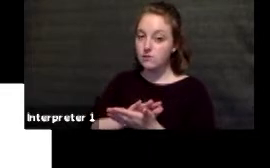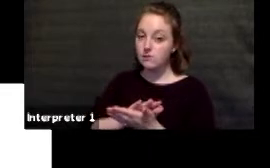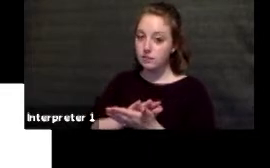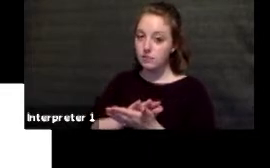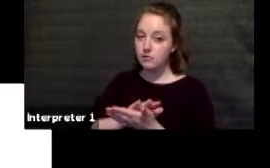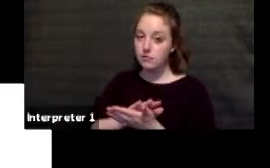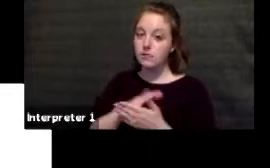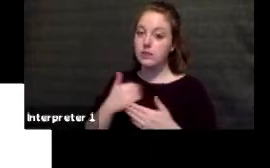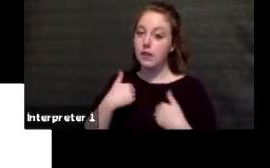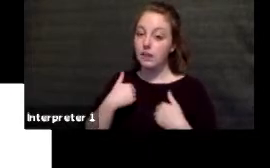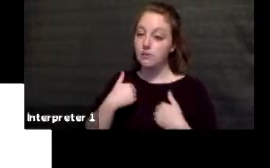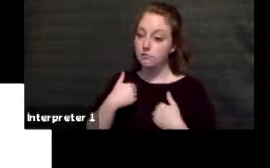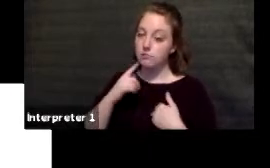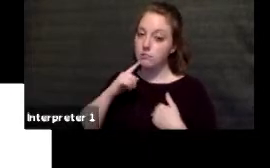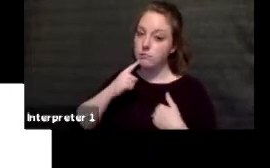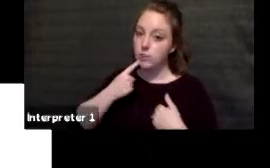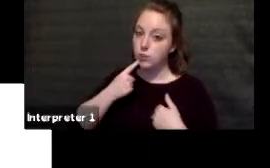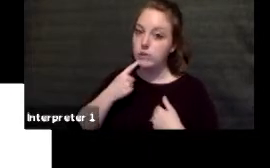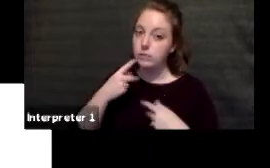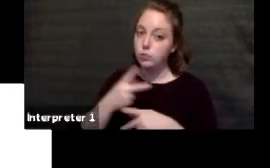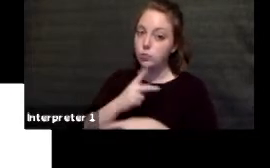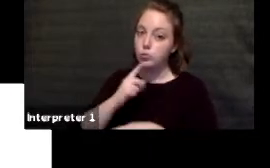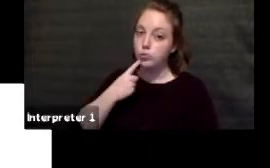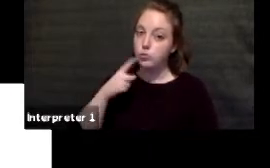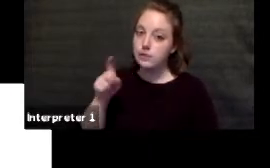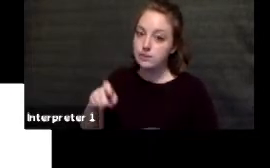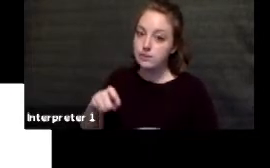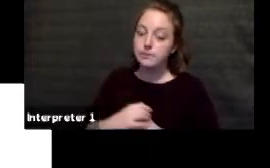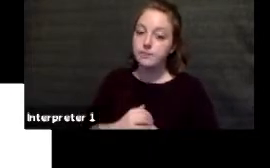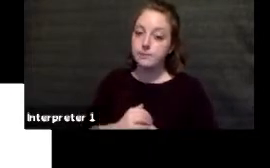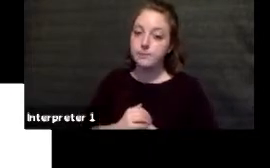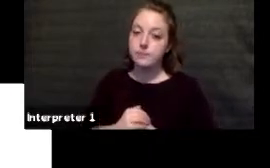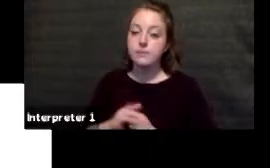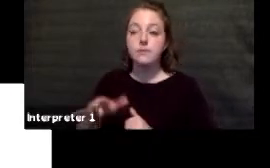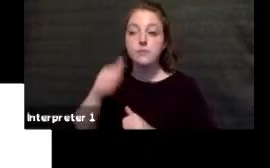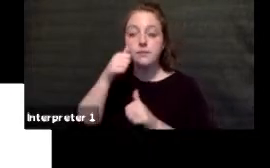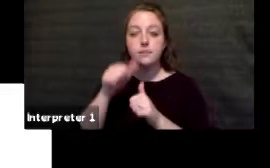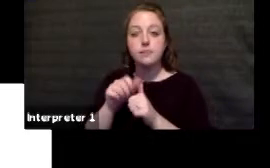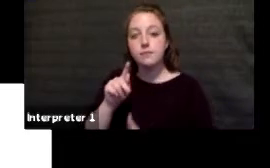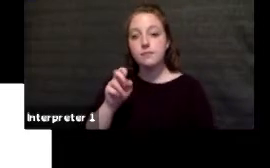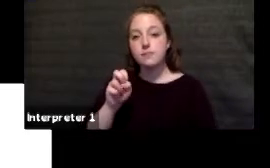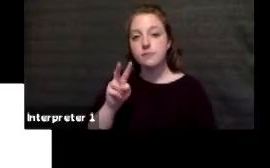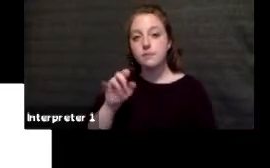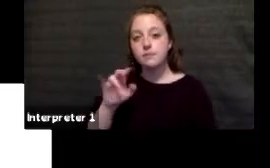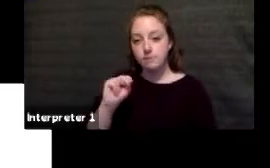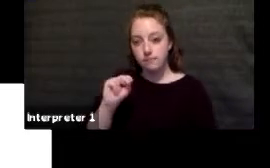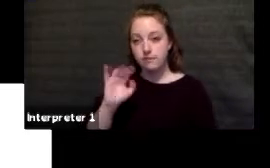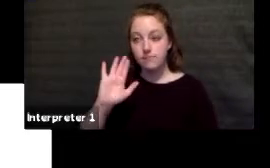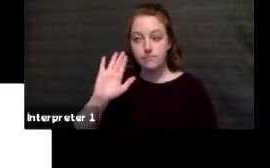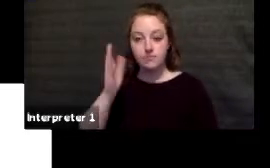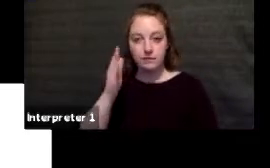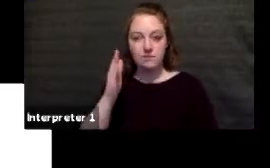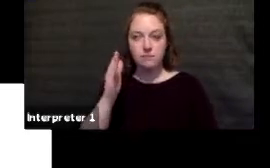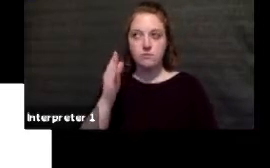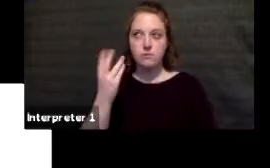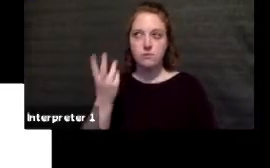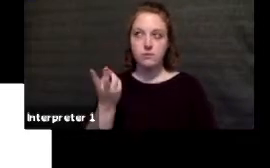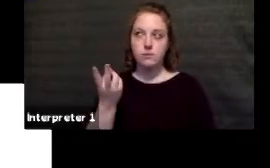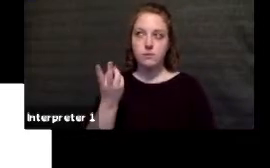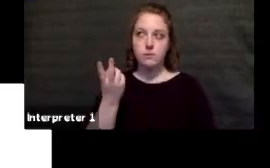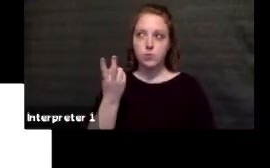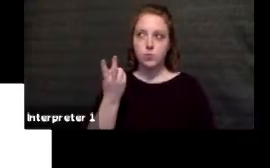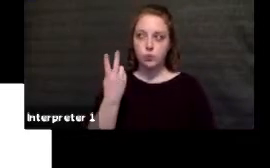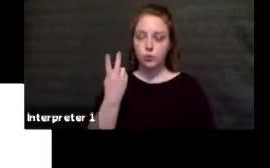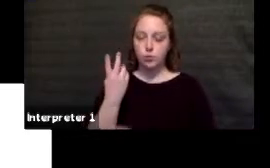greatest need. Uh, if you recall the presentation from Kevin, uh, two meetings ago, I believe, I don't know